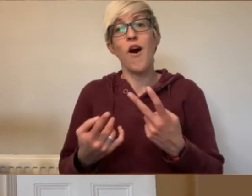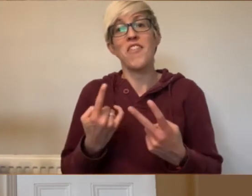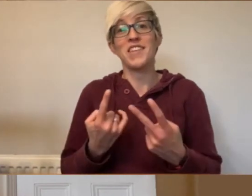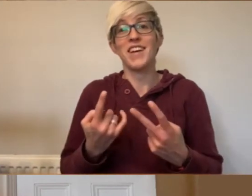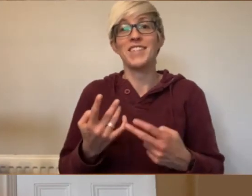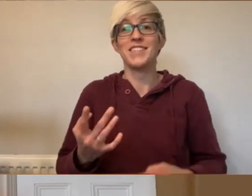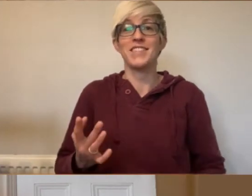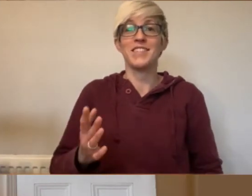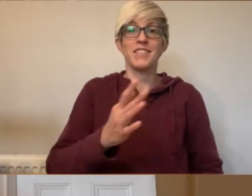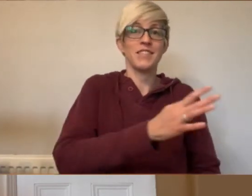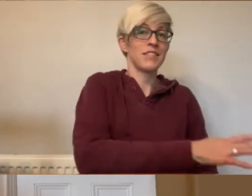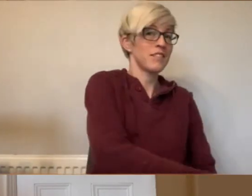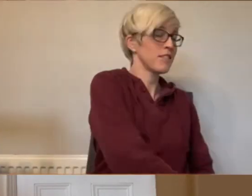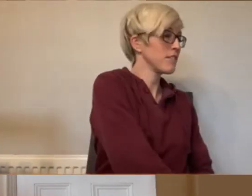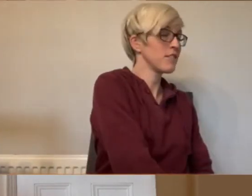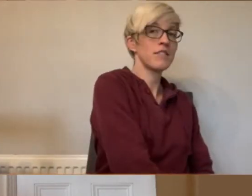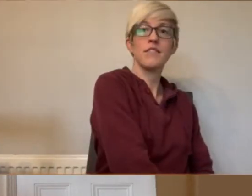And the other way.